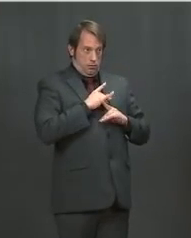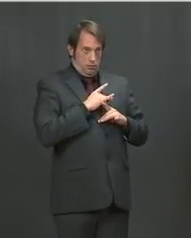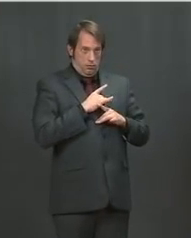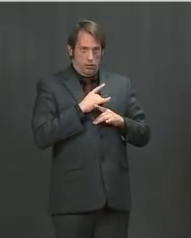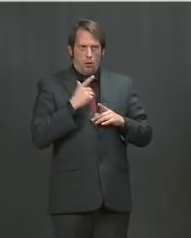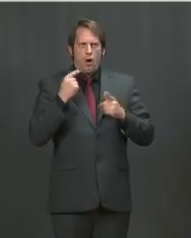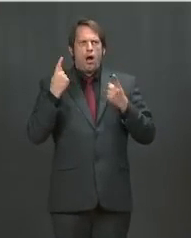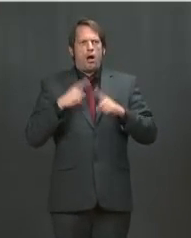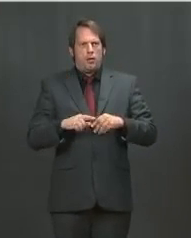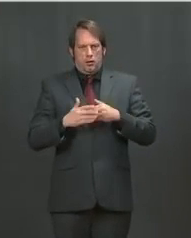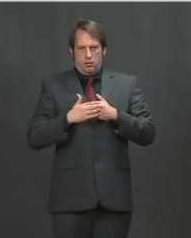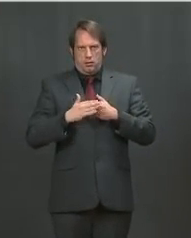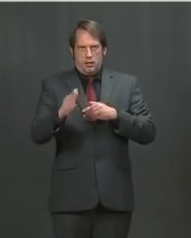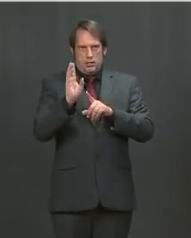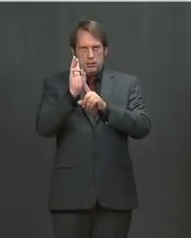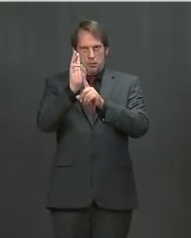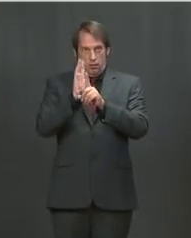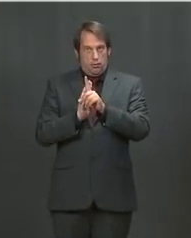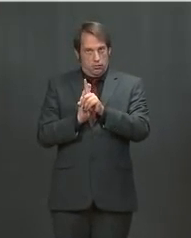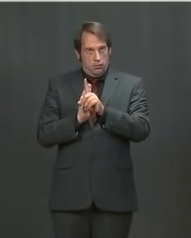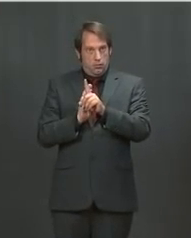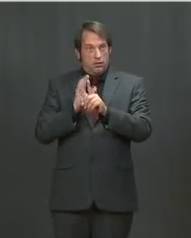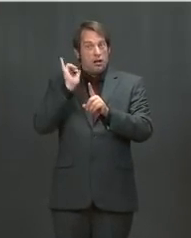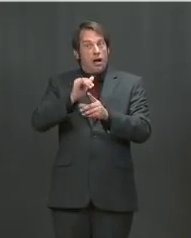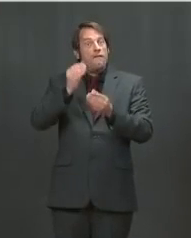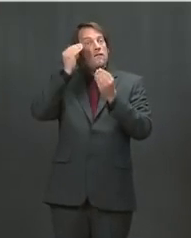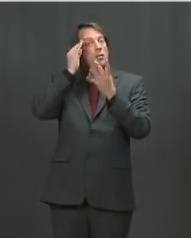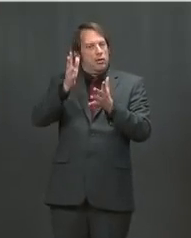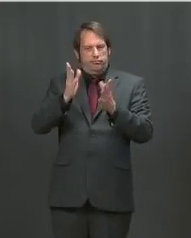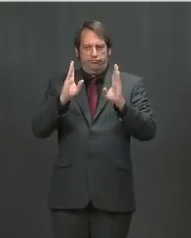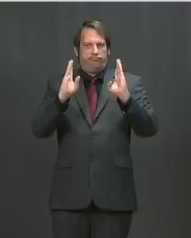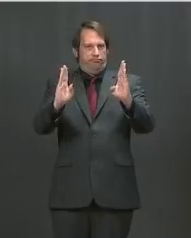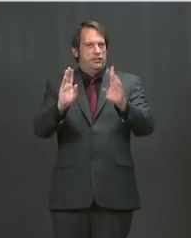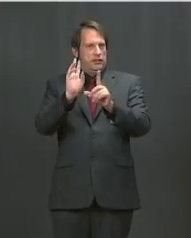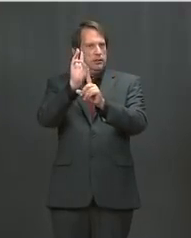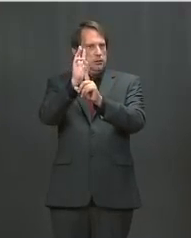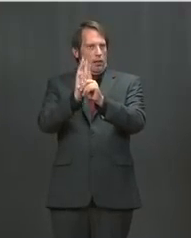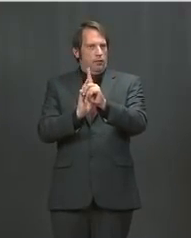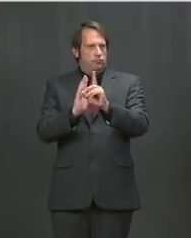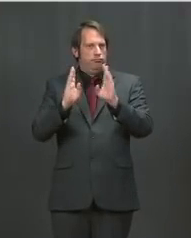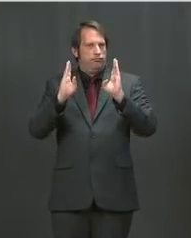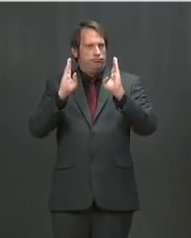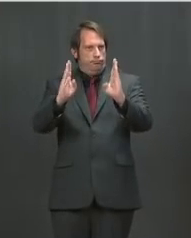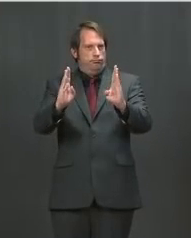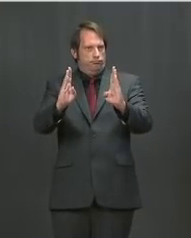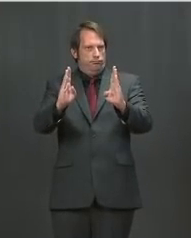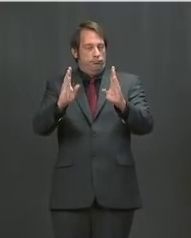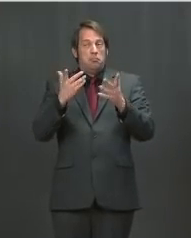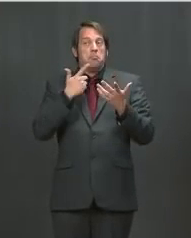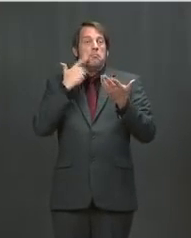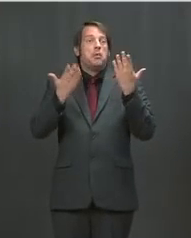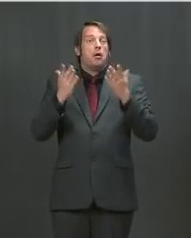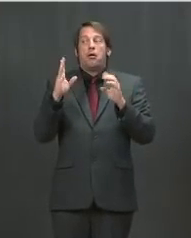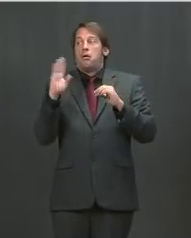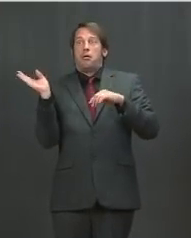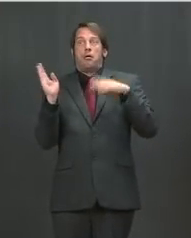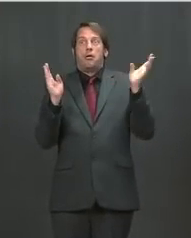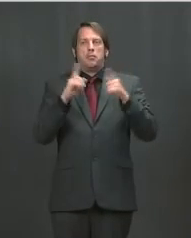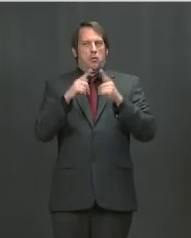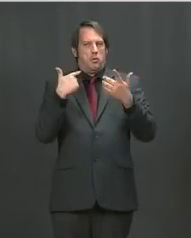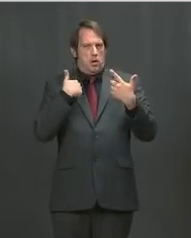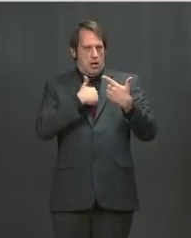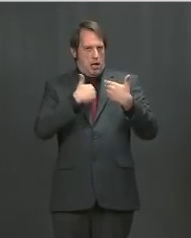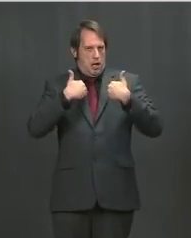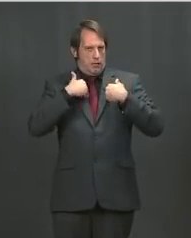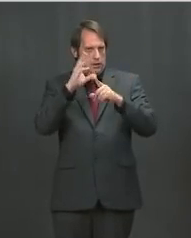6 months. They did not look further than this, so it might be much longer. Next slide. And here's an